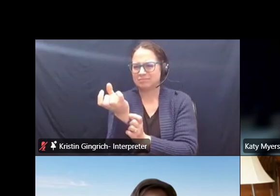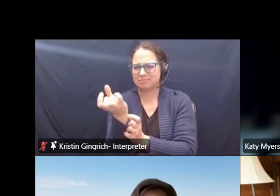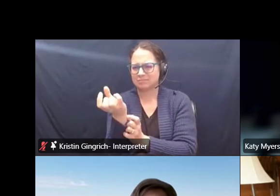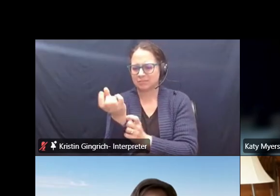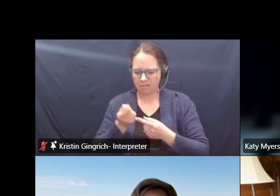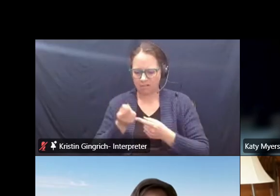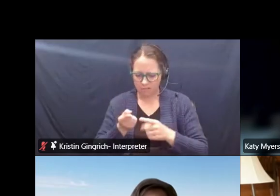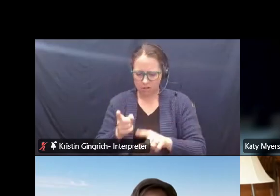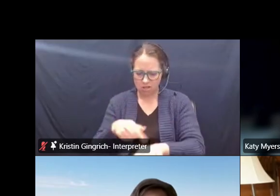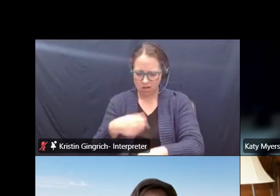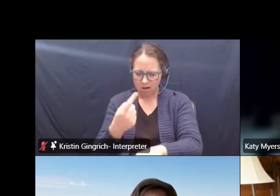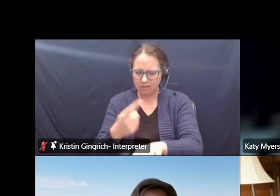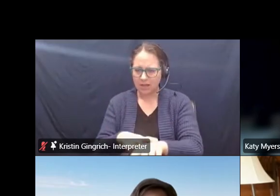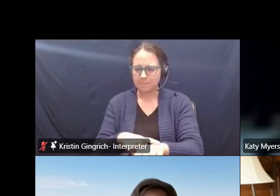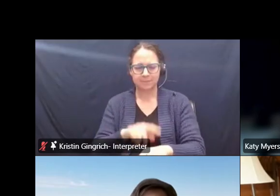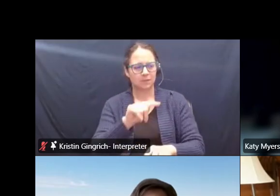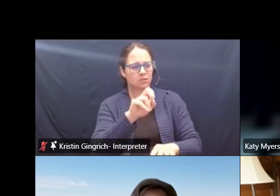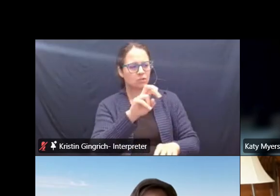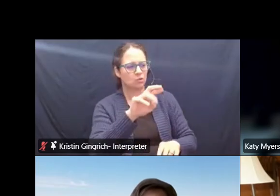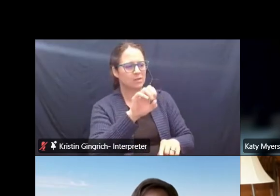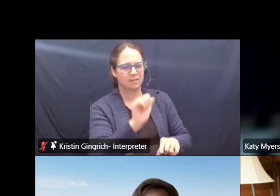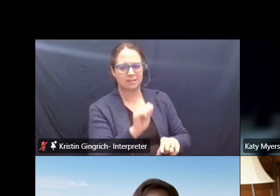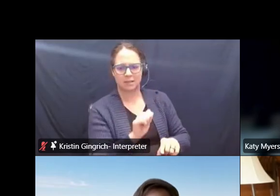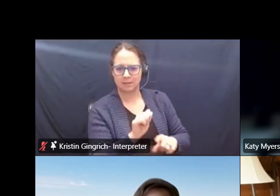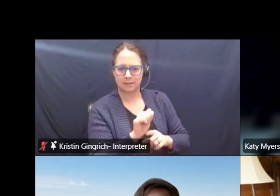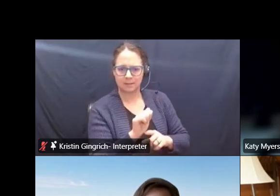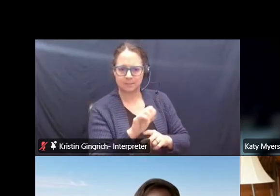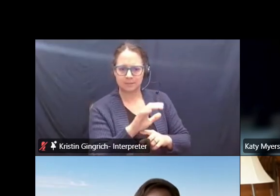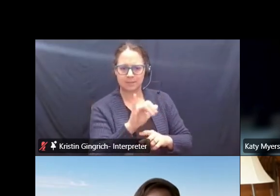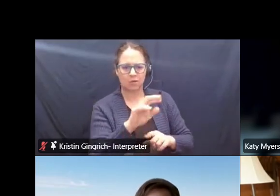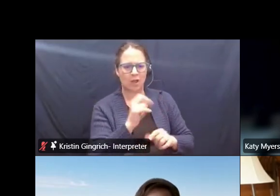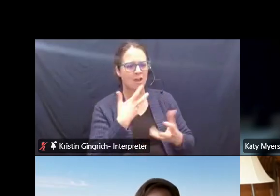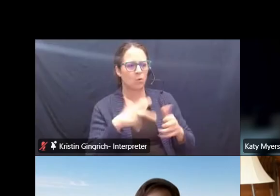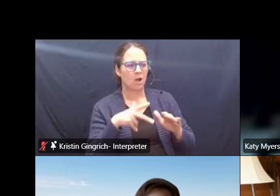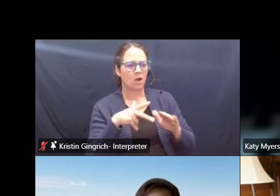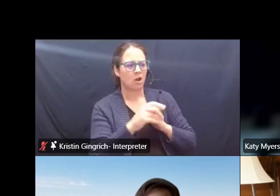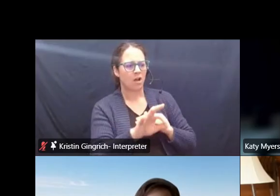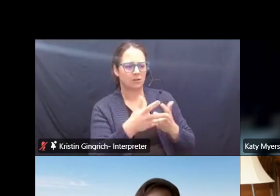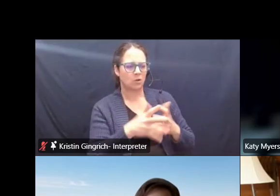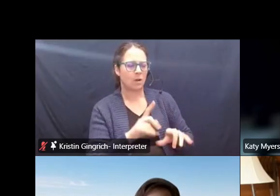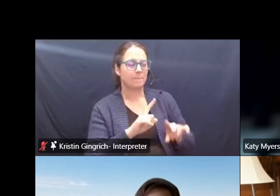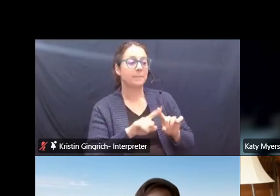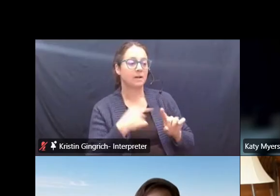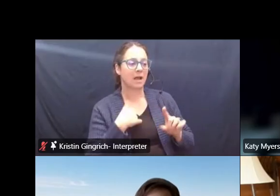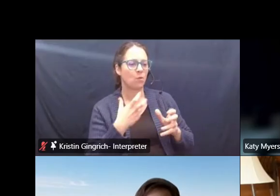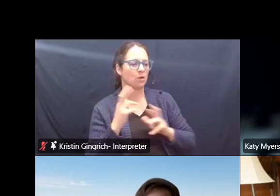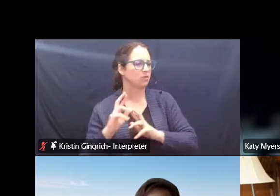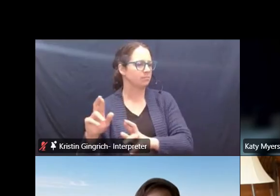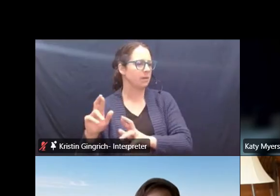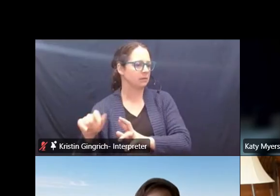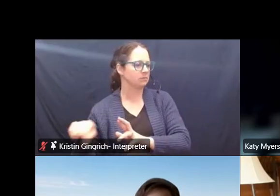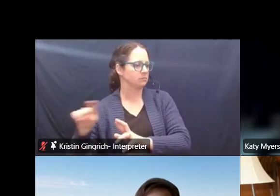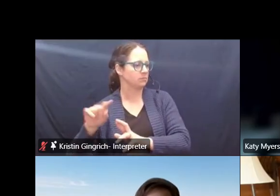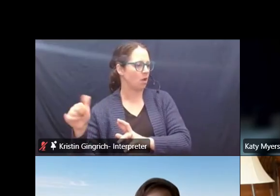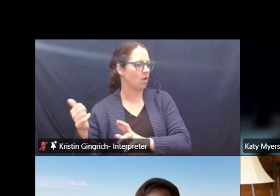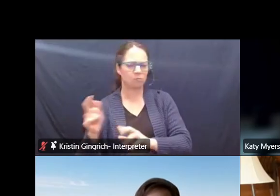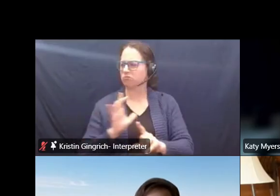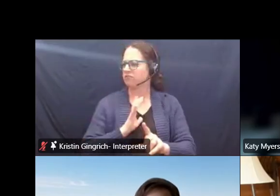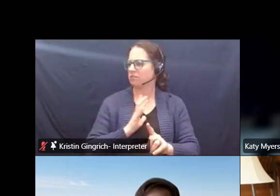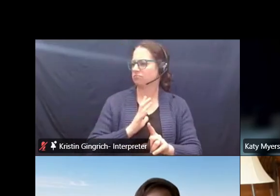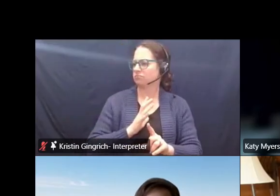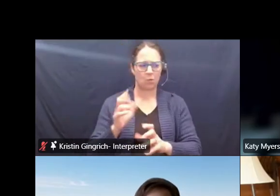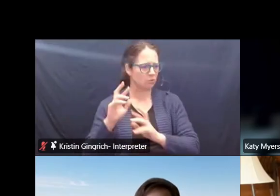Okay. Teresa, I don't like cutting people off, but I want to be respectful as much as I can